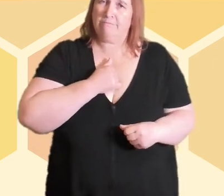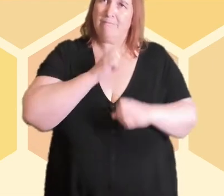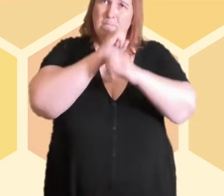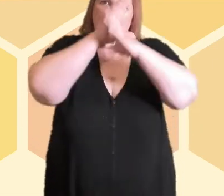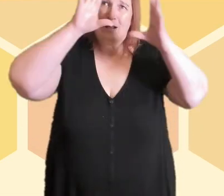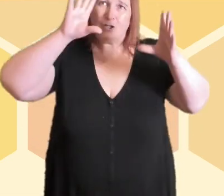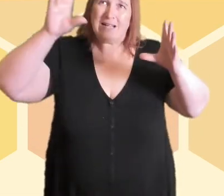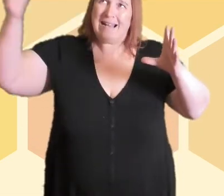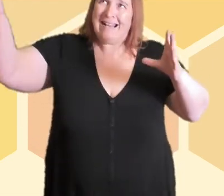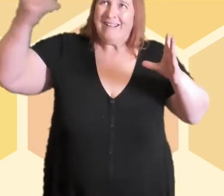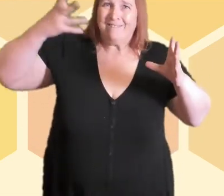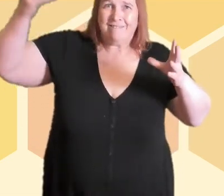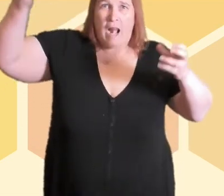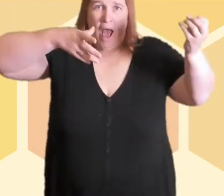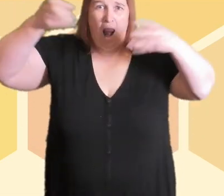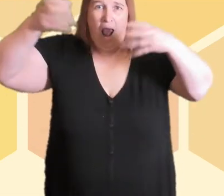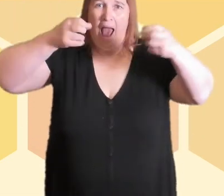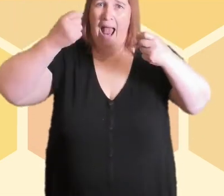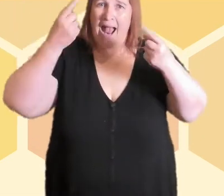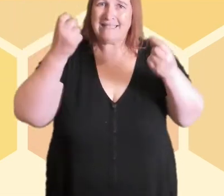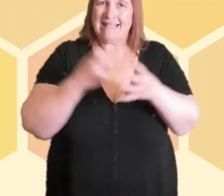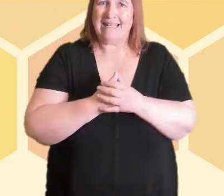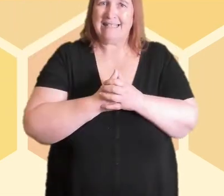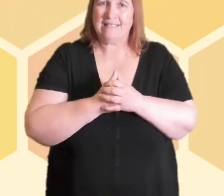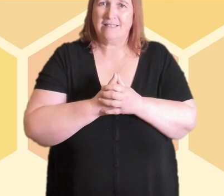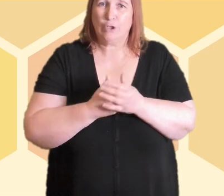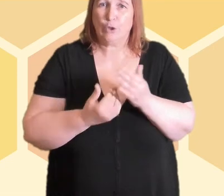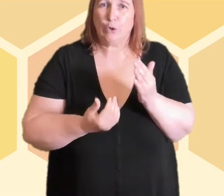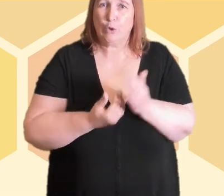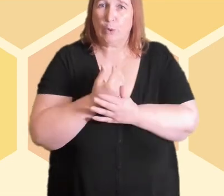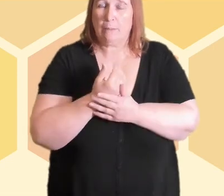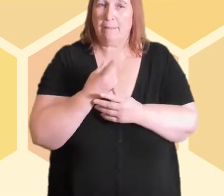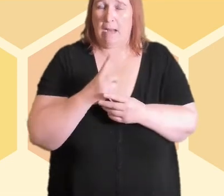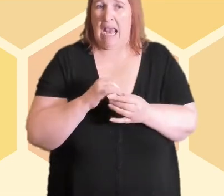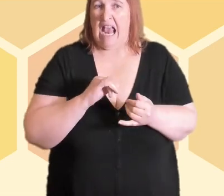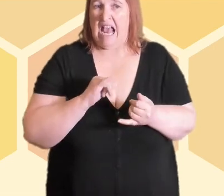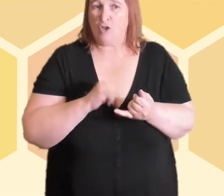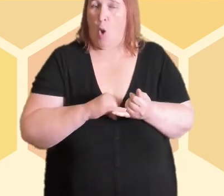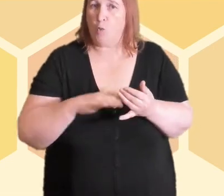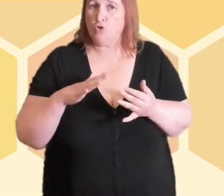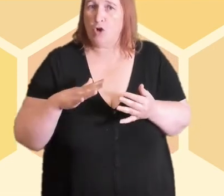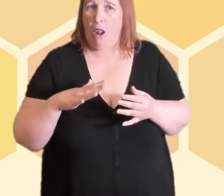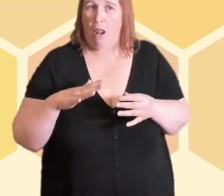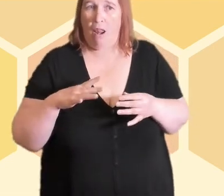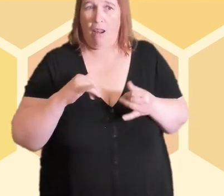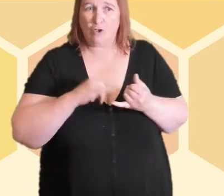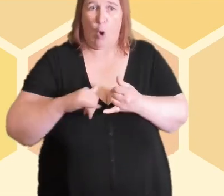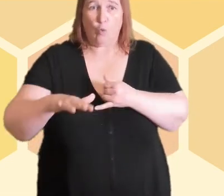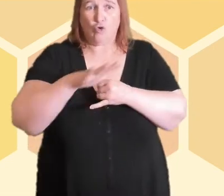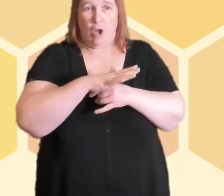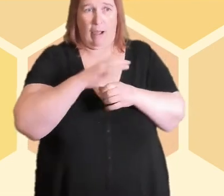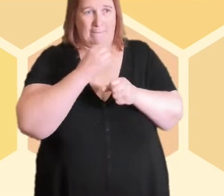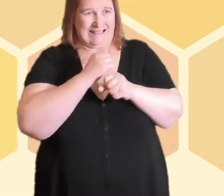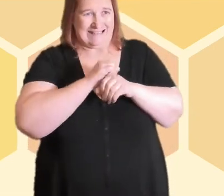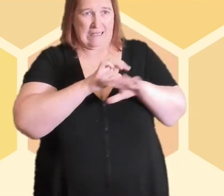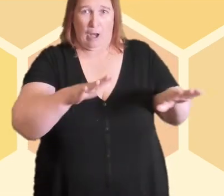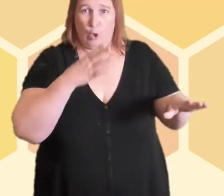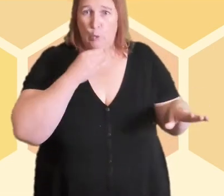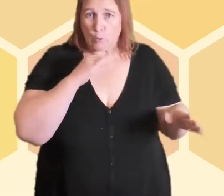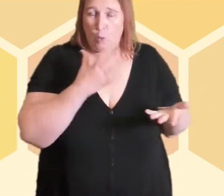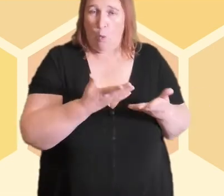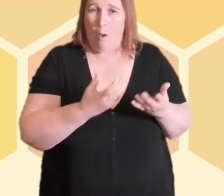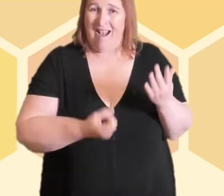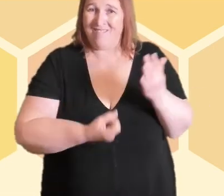and just try new things. Could you start by creating some social events or using social media more? How about hosting